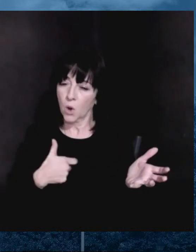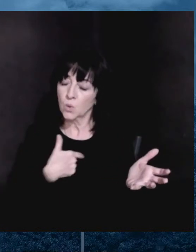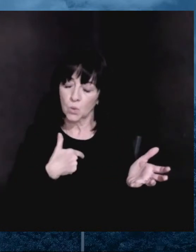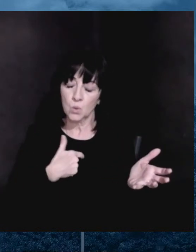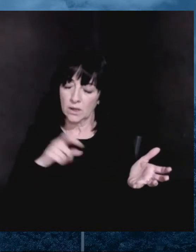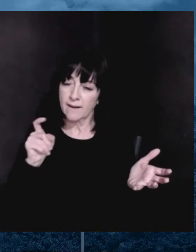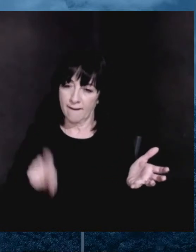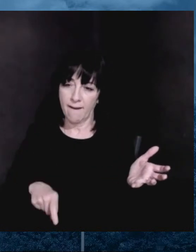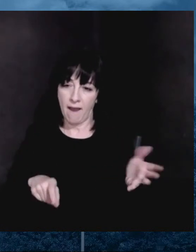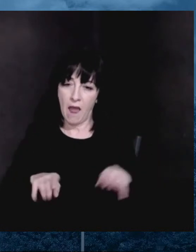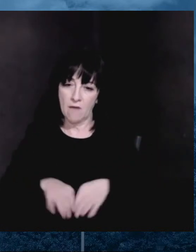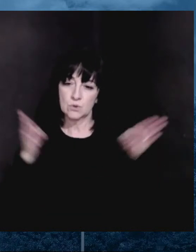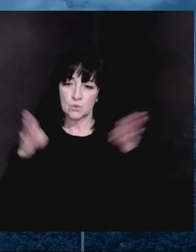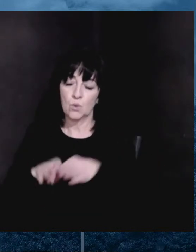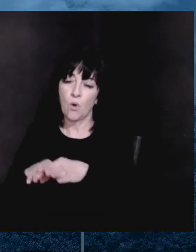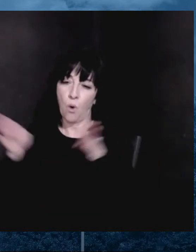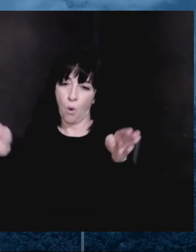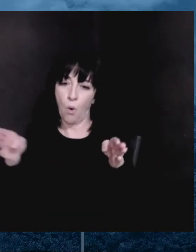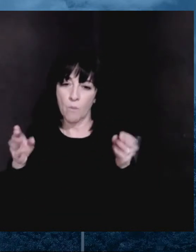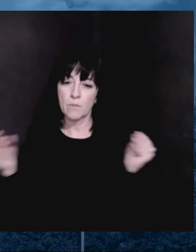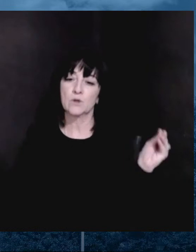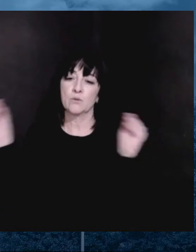there.